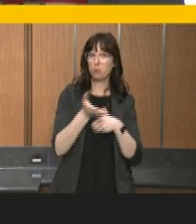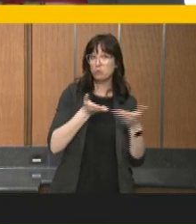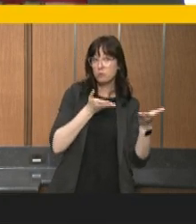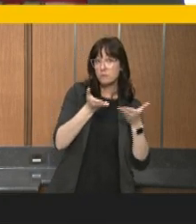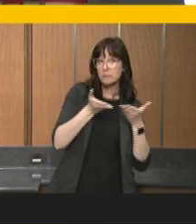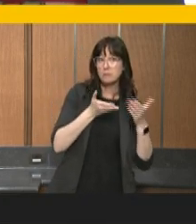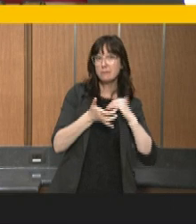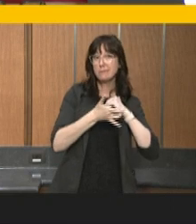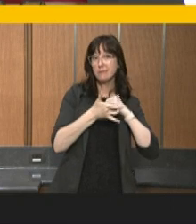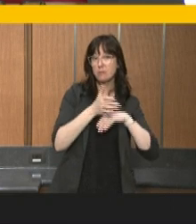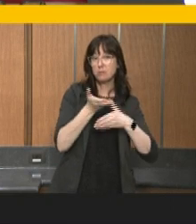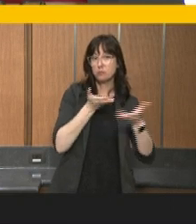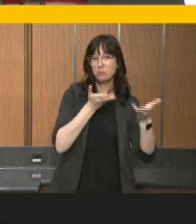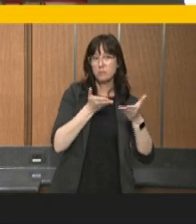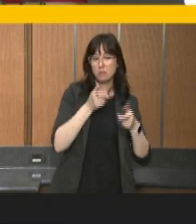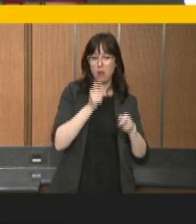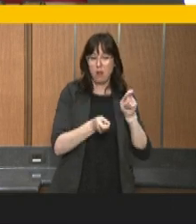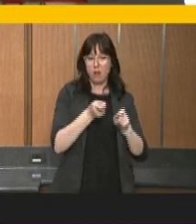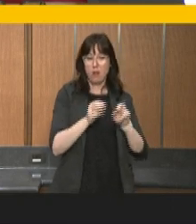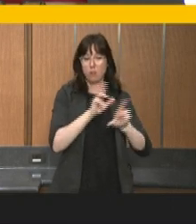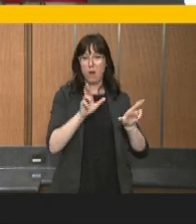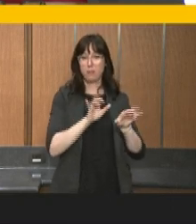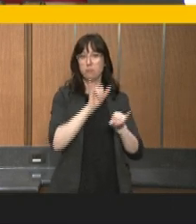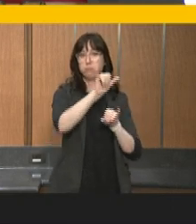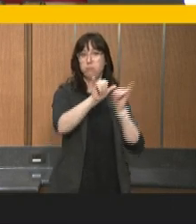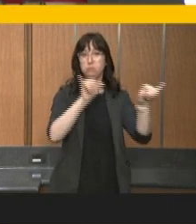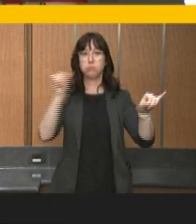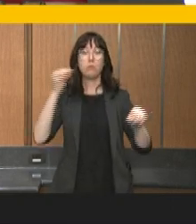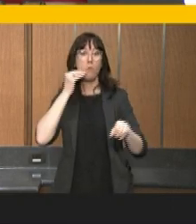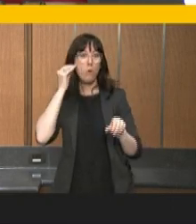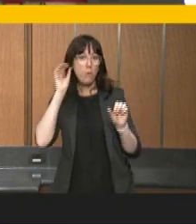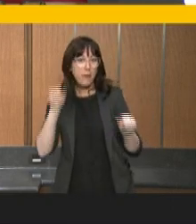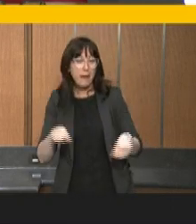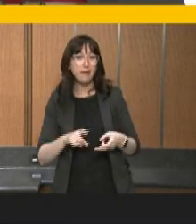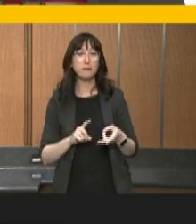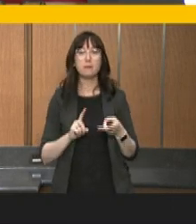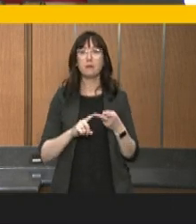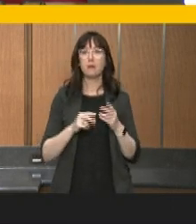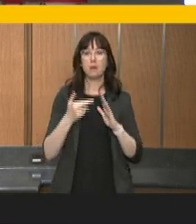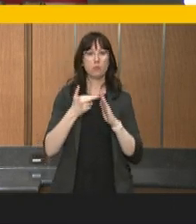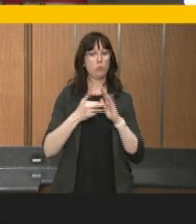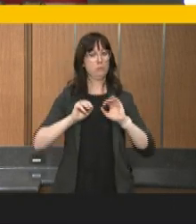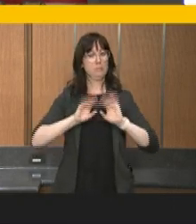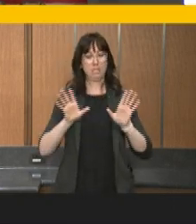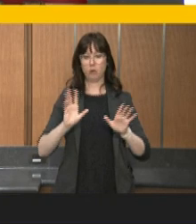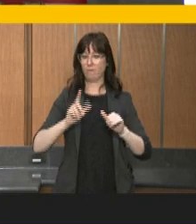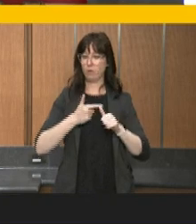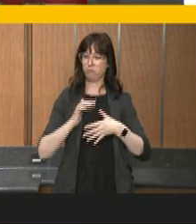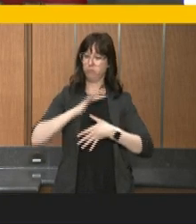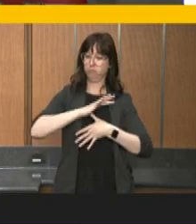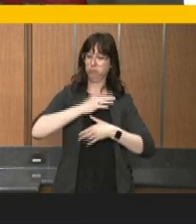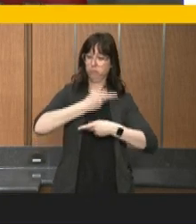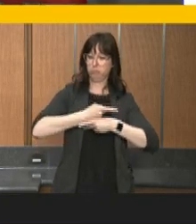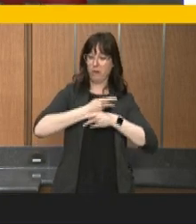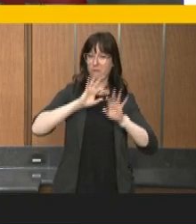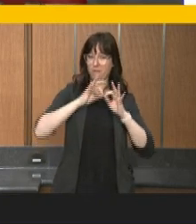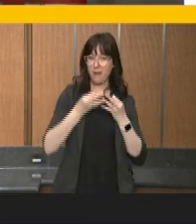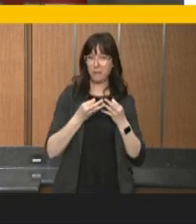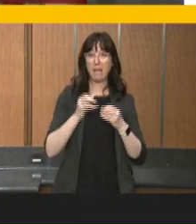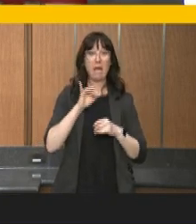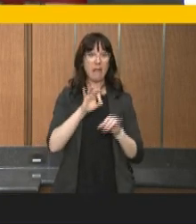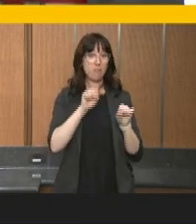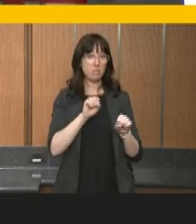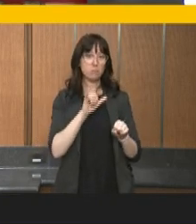are being adapted, directives are clear, they must take care of themselves and their families, they must telework wherever